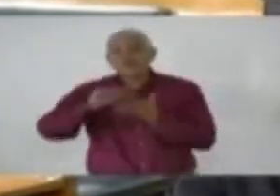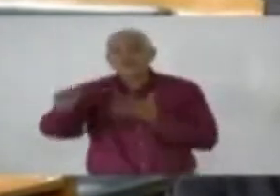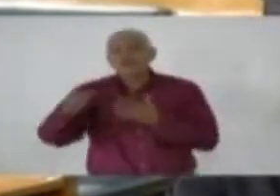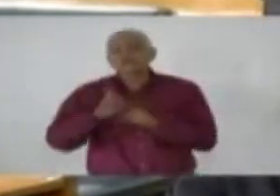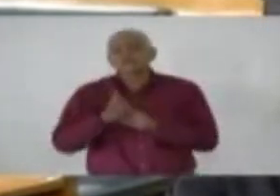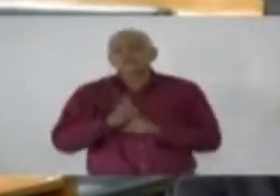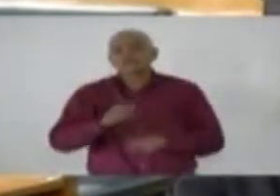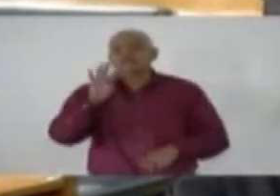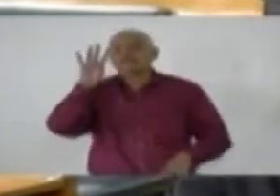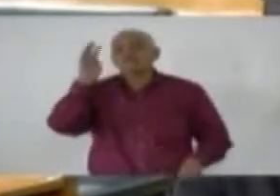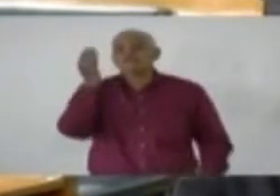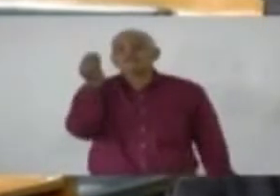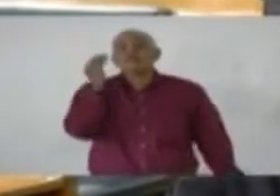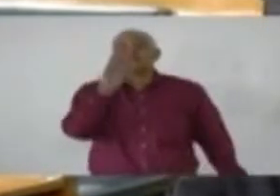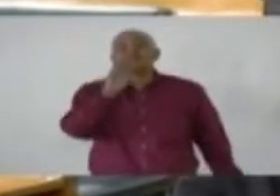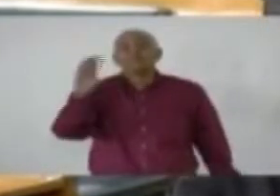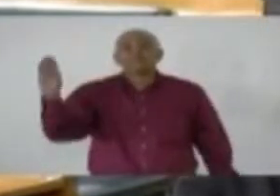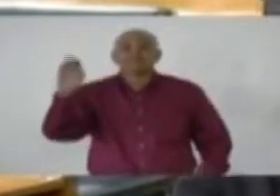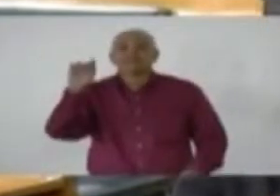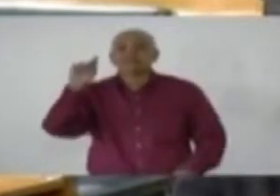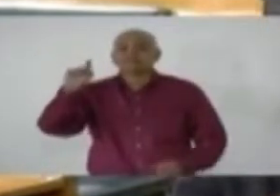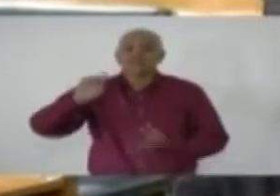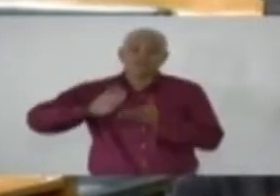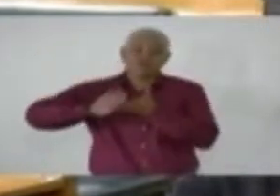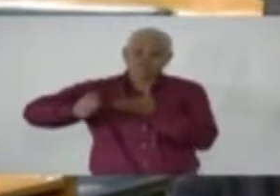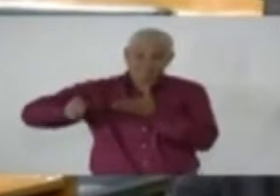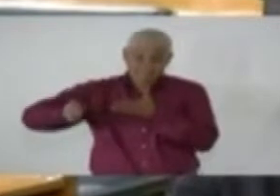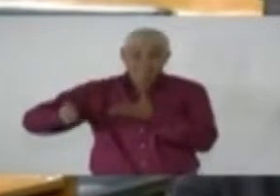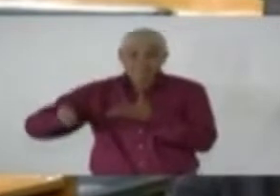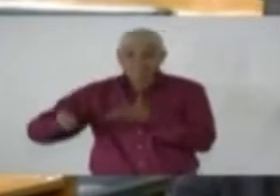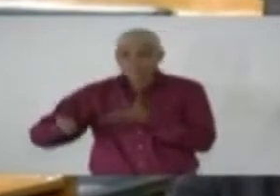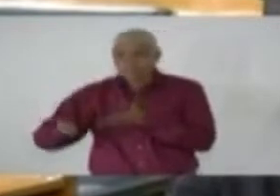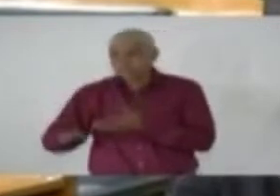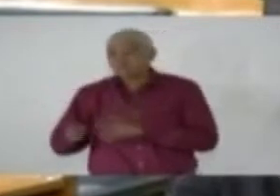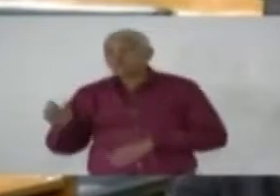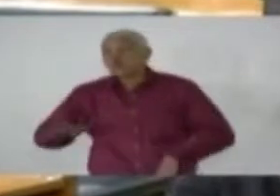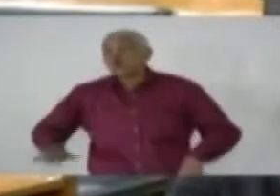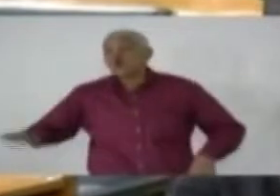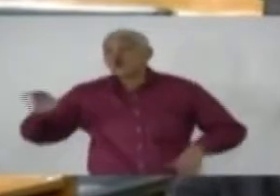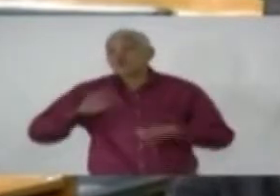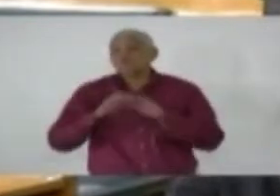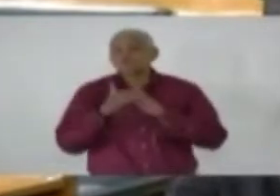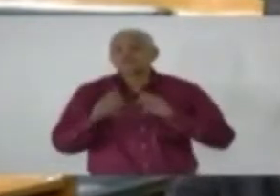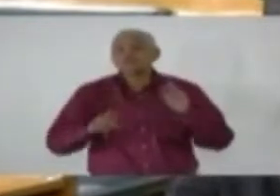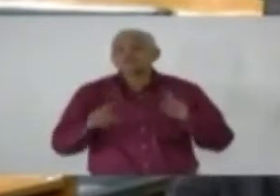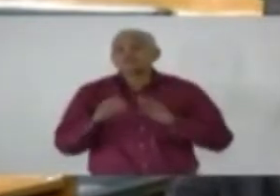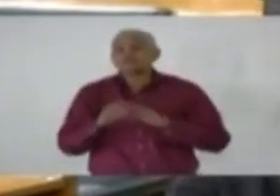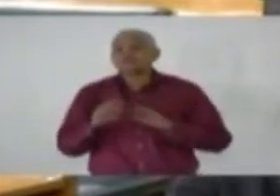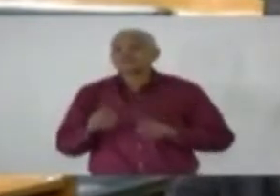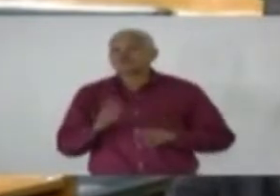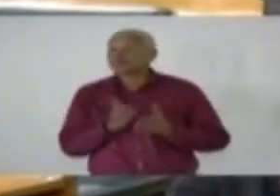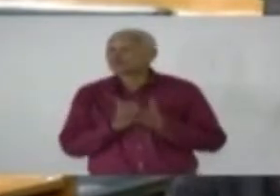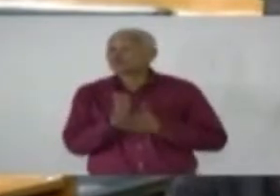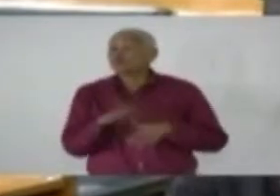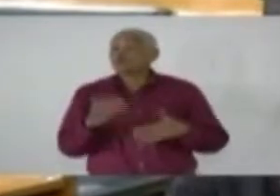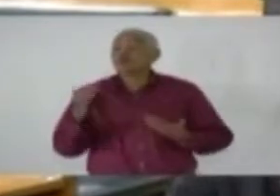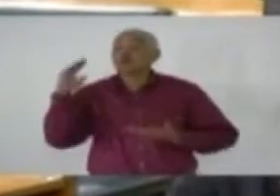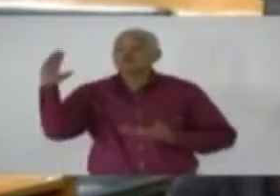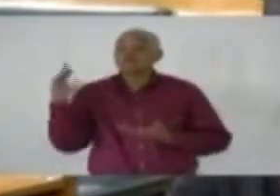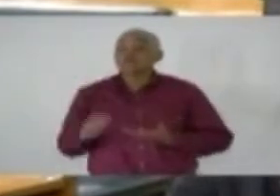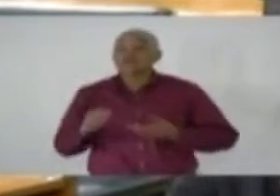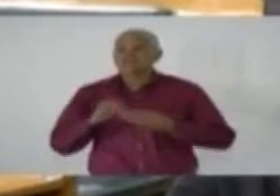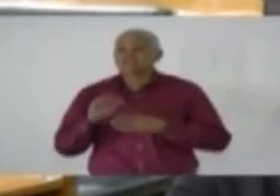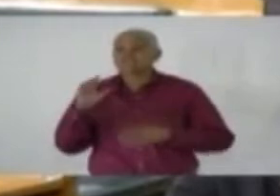a $14 billion tax relief to all Jamaicans in the form of a significant reduction